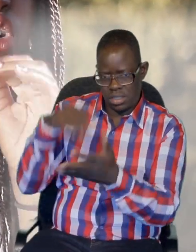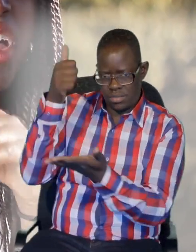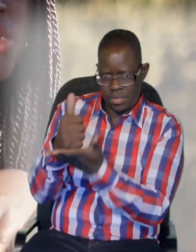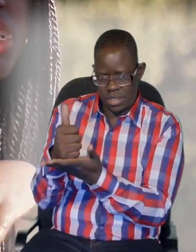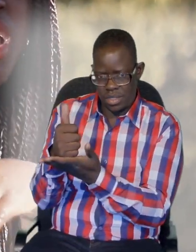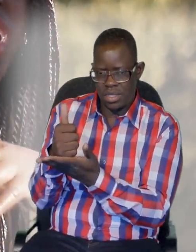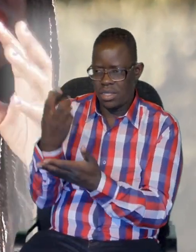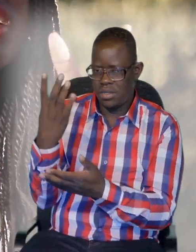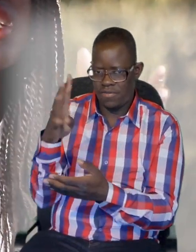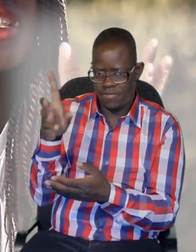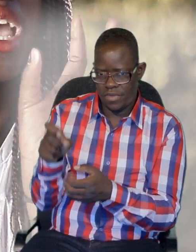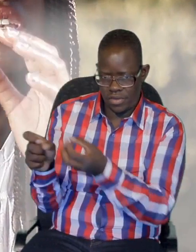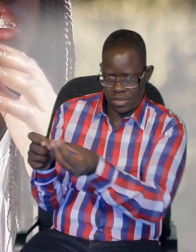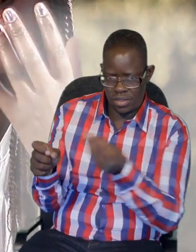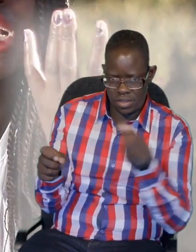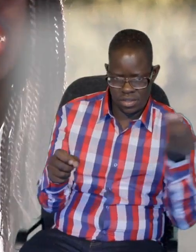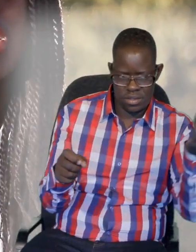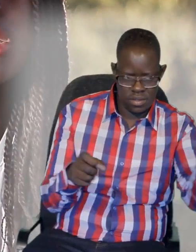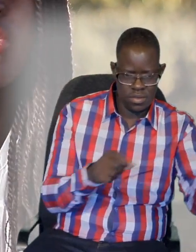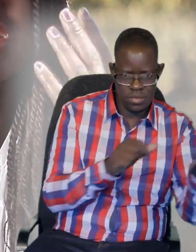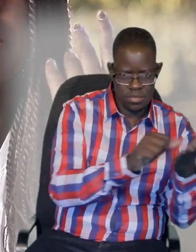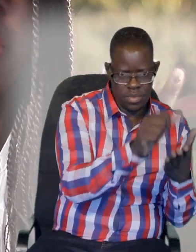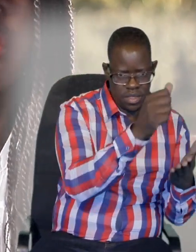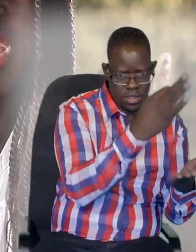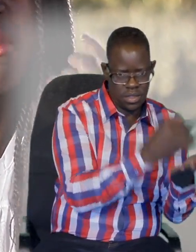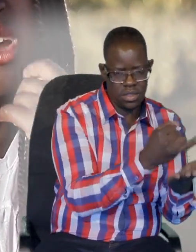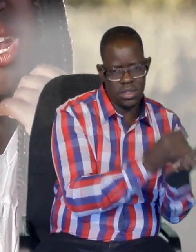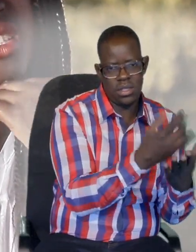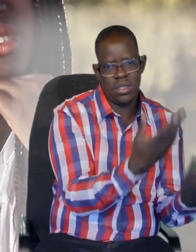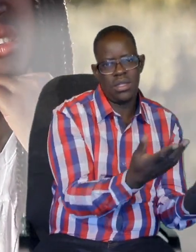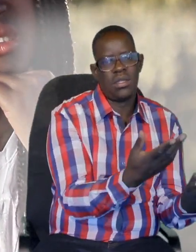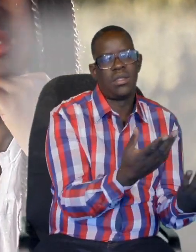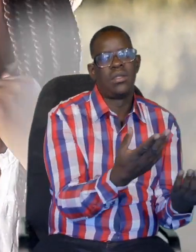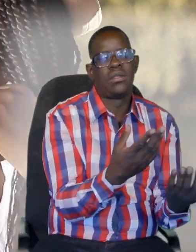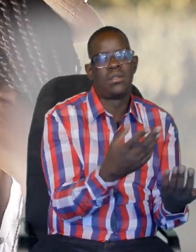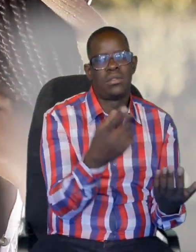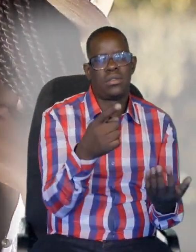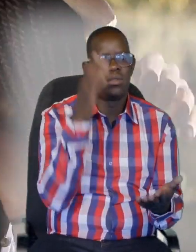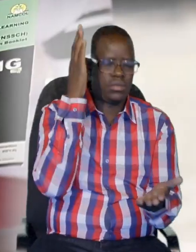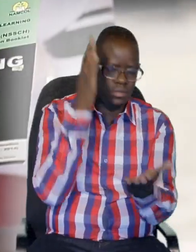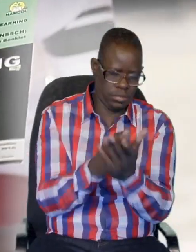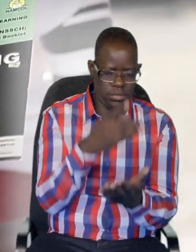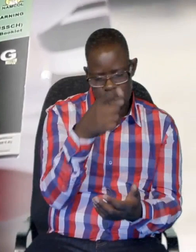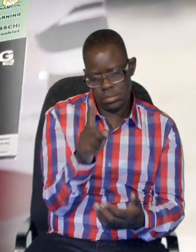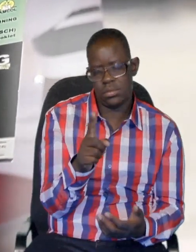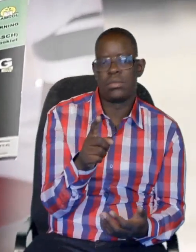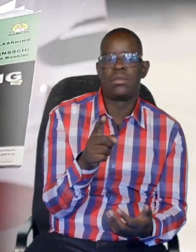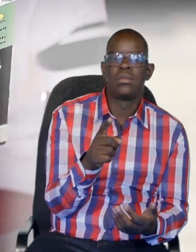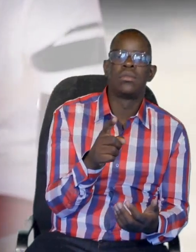with 4,000, and decreased liability, which are creditors, with the same amount. Am I correct? You are absolutely correct, my friend.